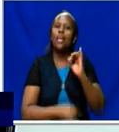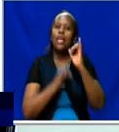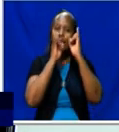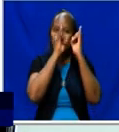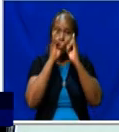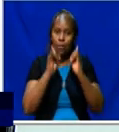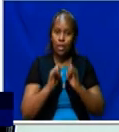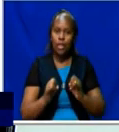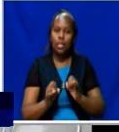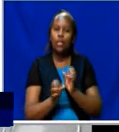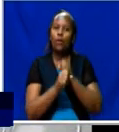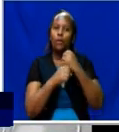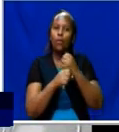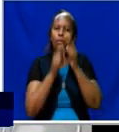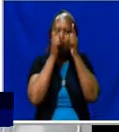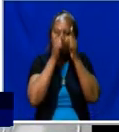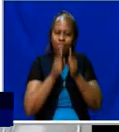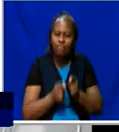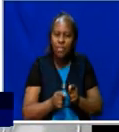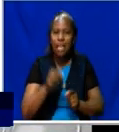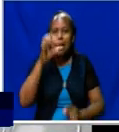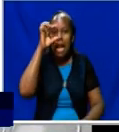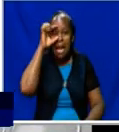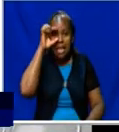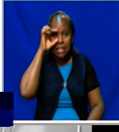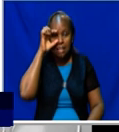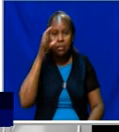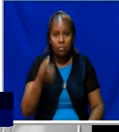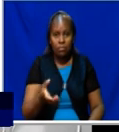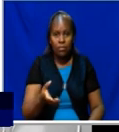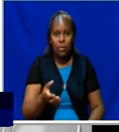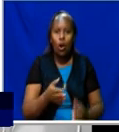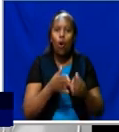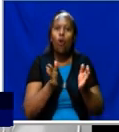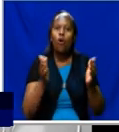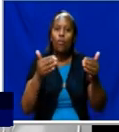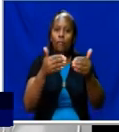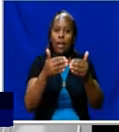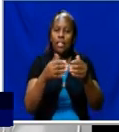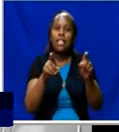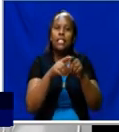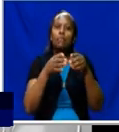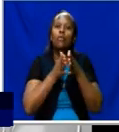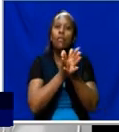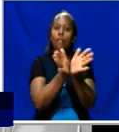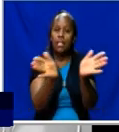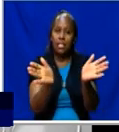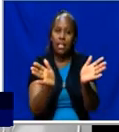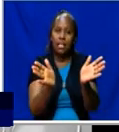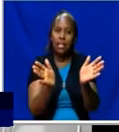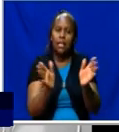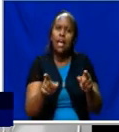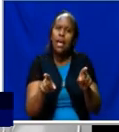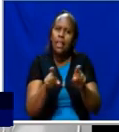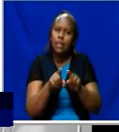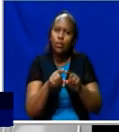formed by thin lenses. We talked about both the converging and diverging lenses. We also talked